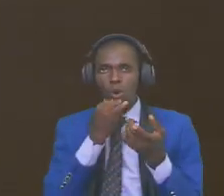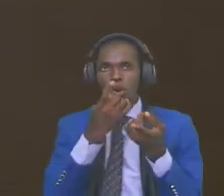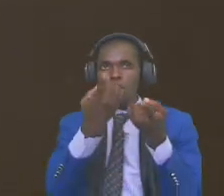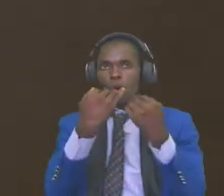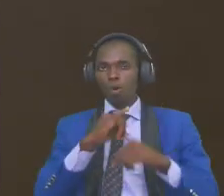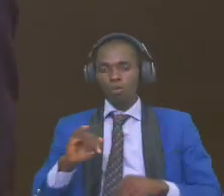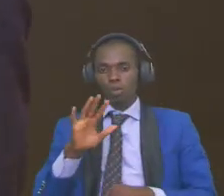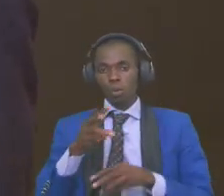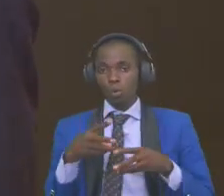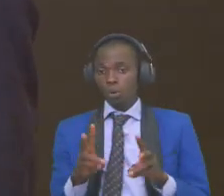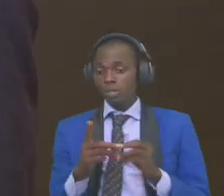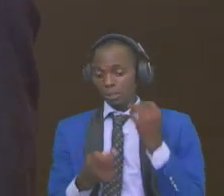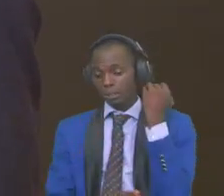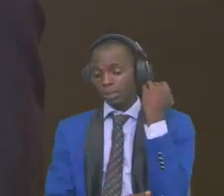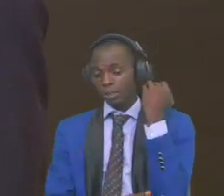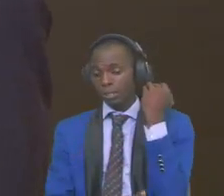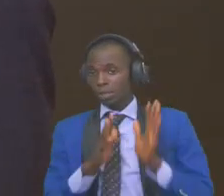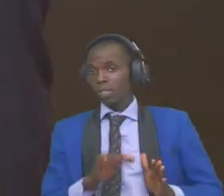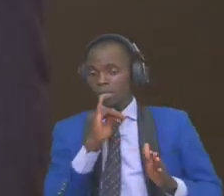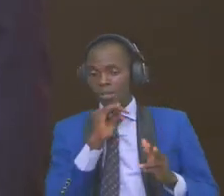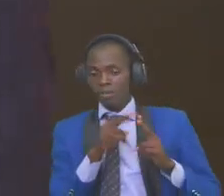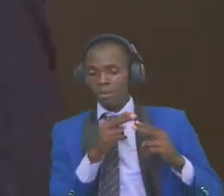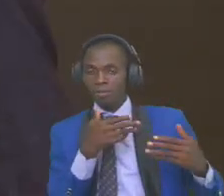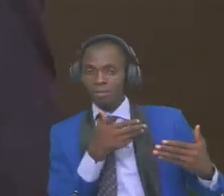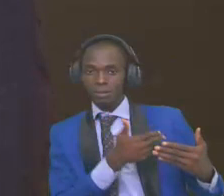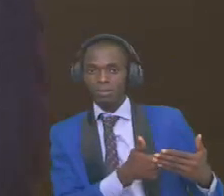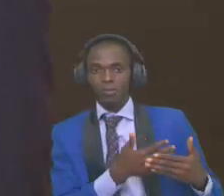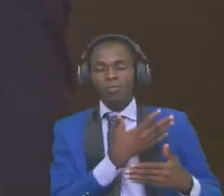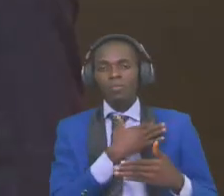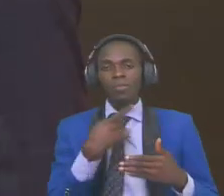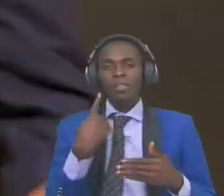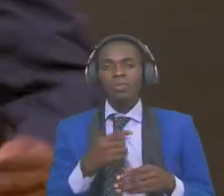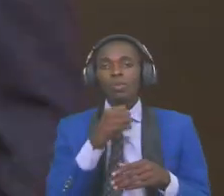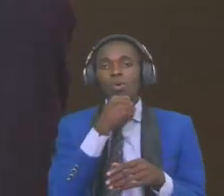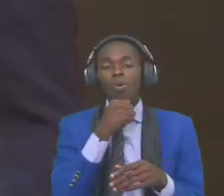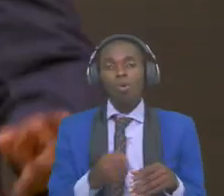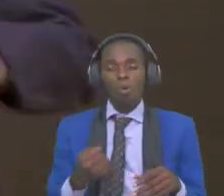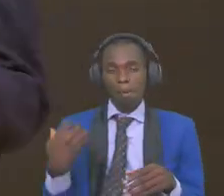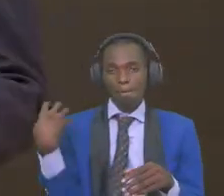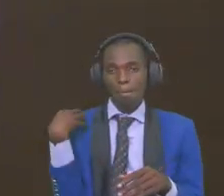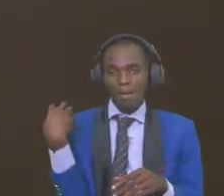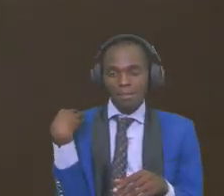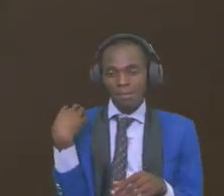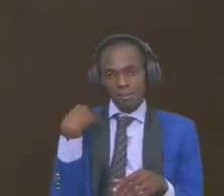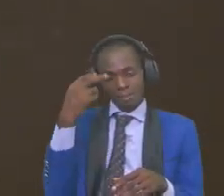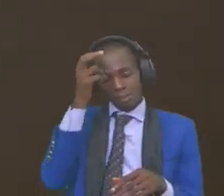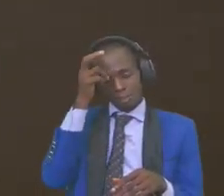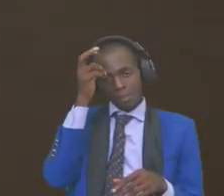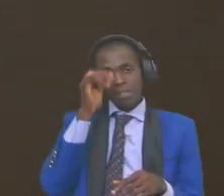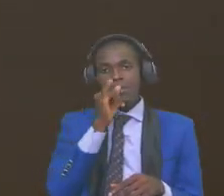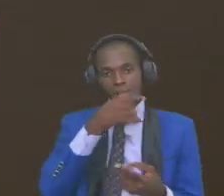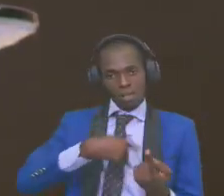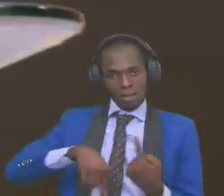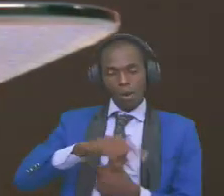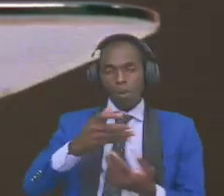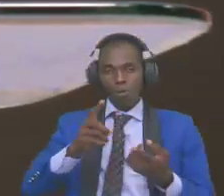The tempter is nearby, and the old master is nearby. He wants to drag you